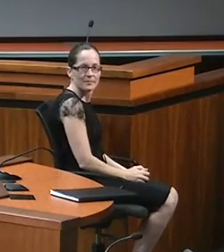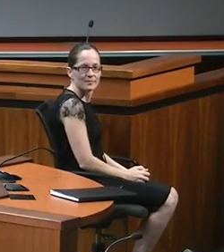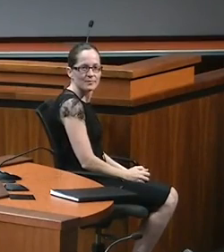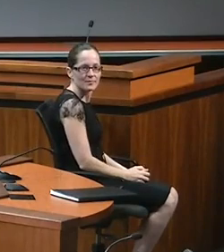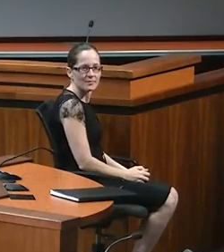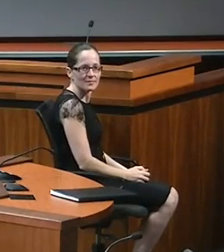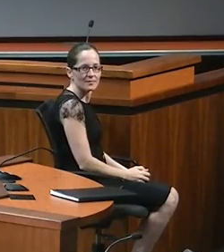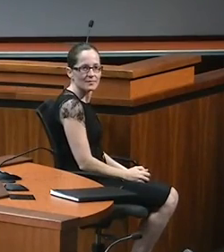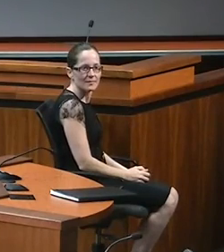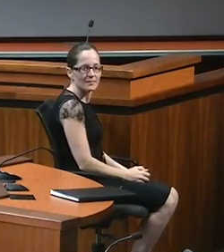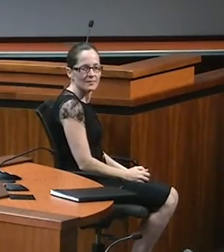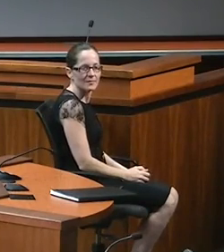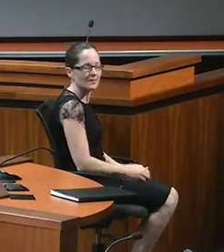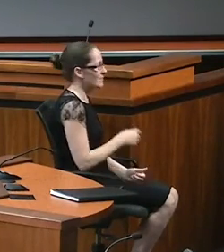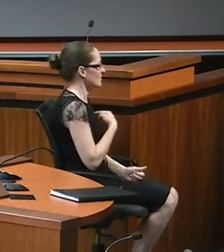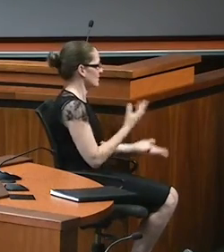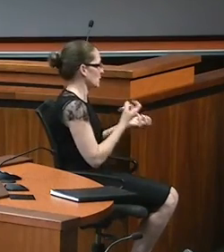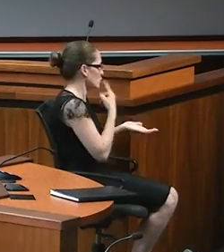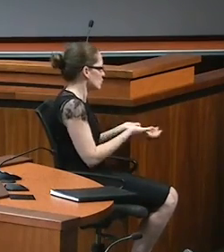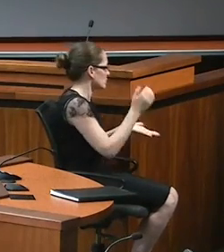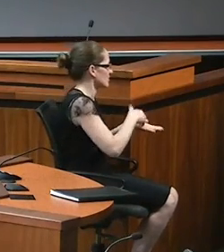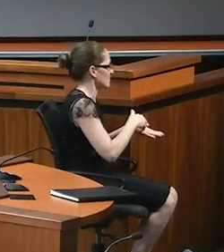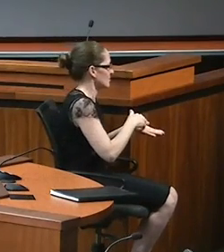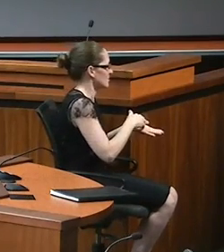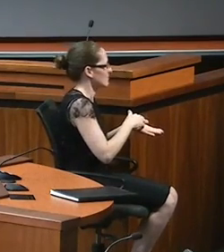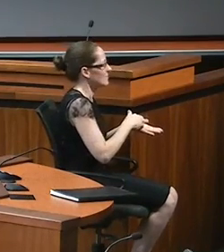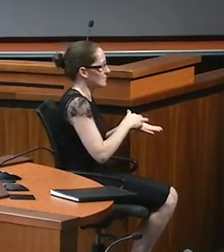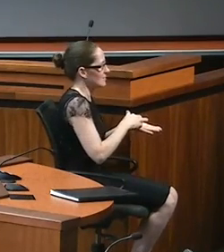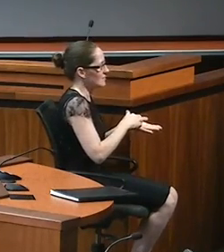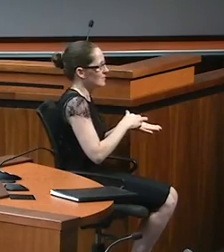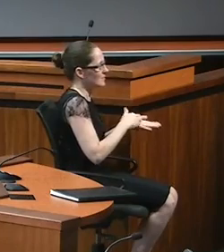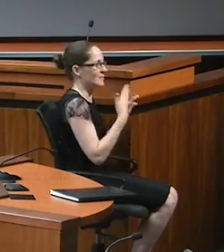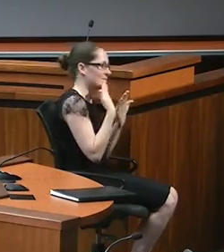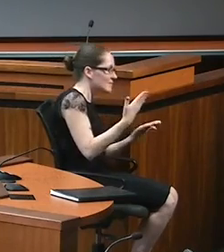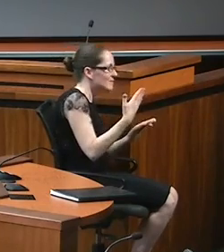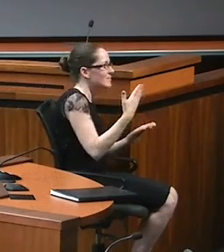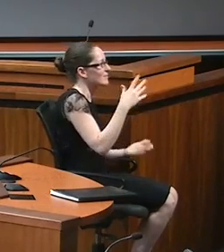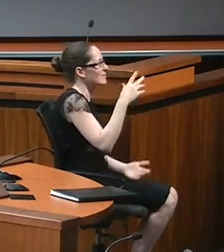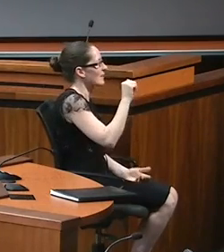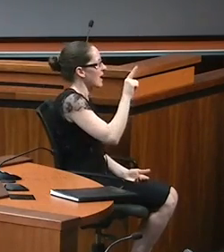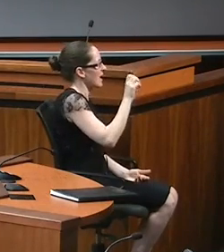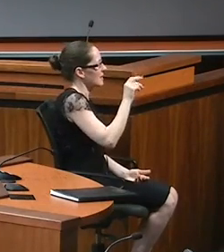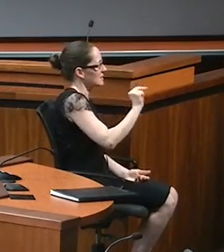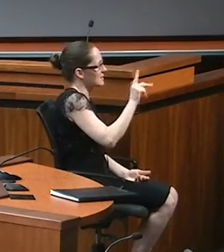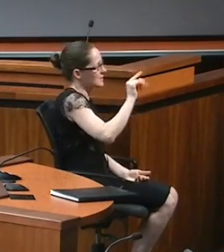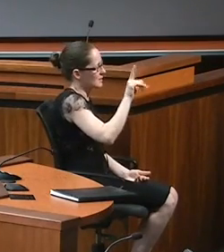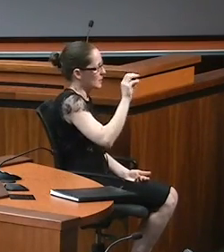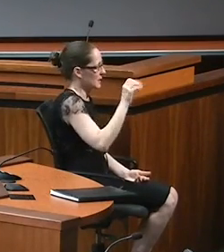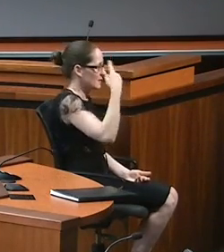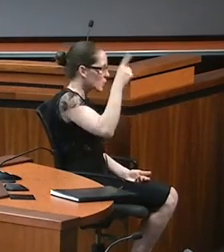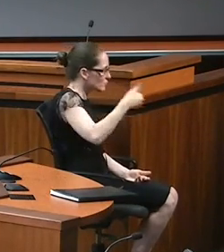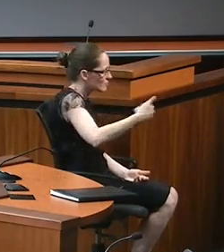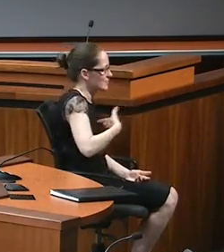reiterate County Executive Kittleman thanking you for being here. This is really an important step, not only